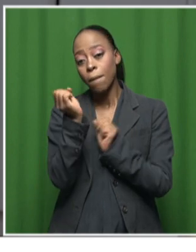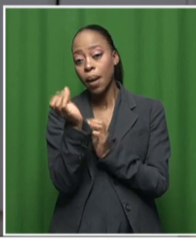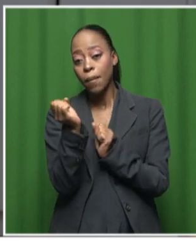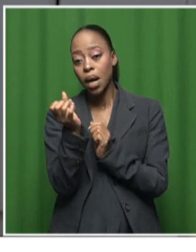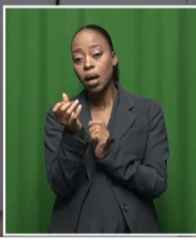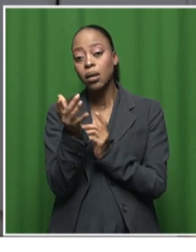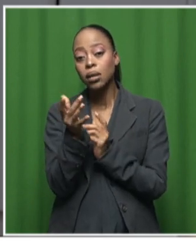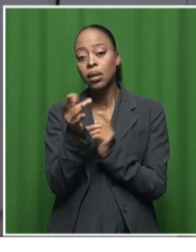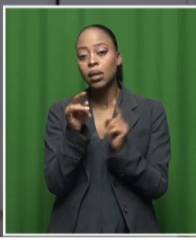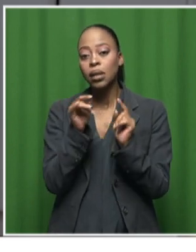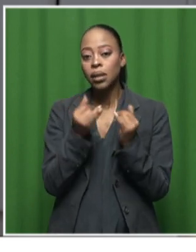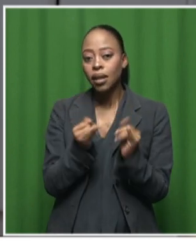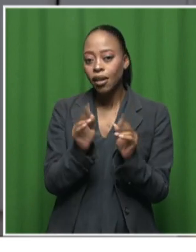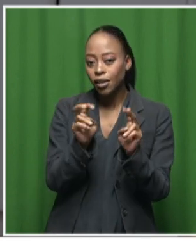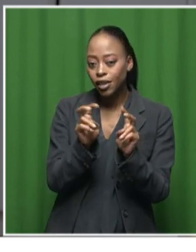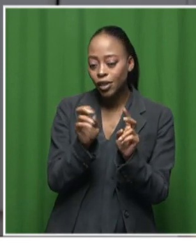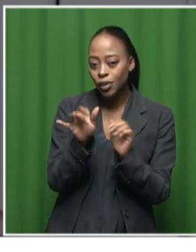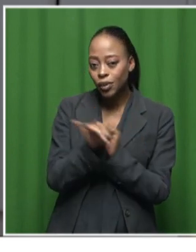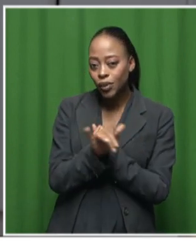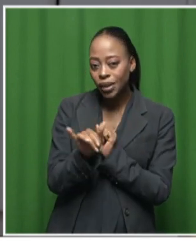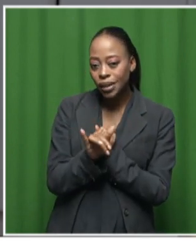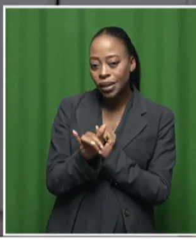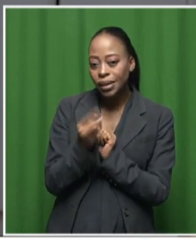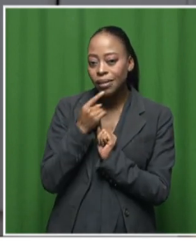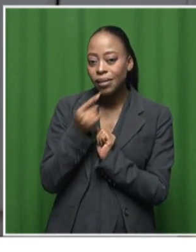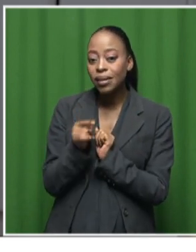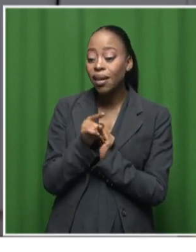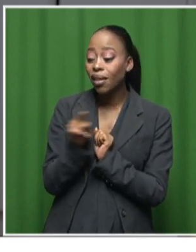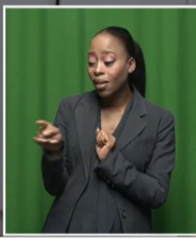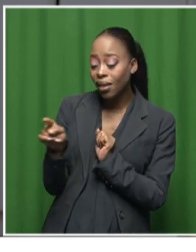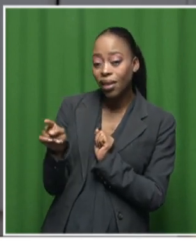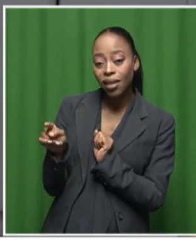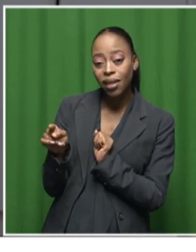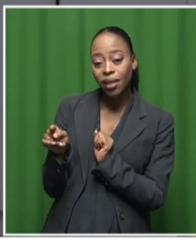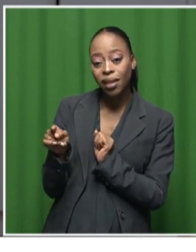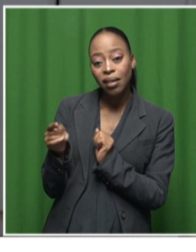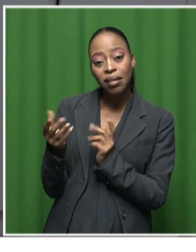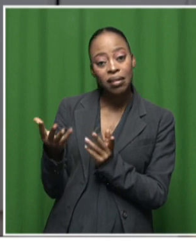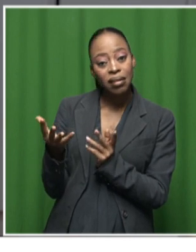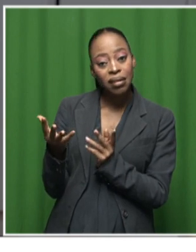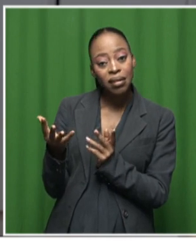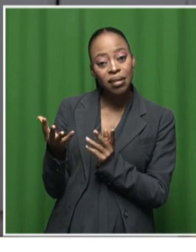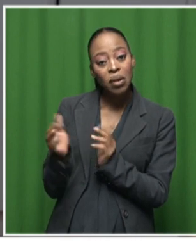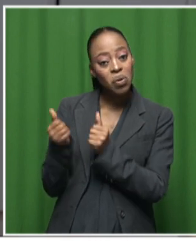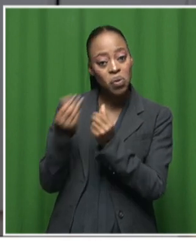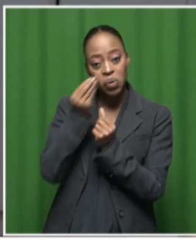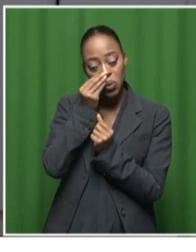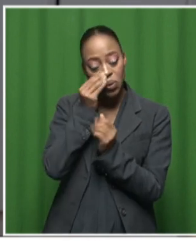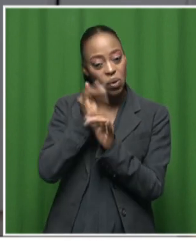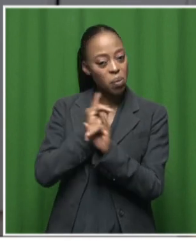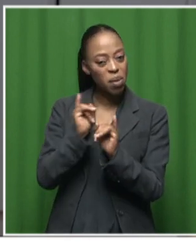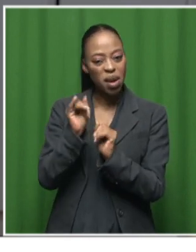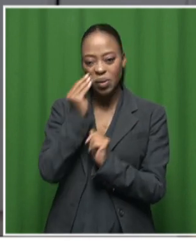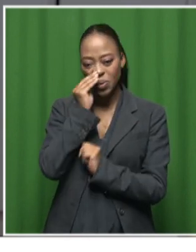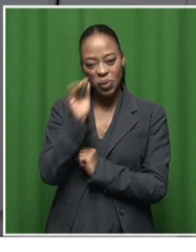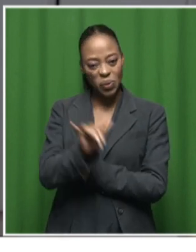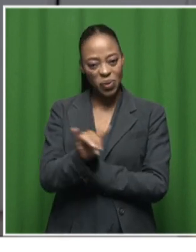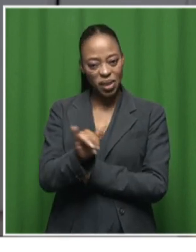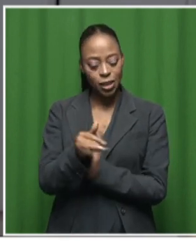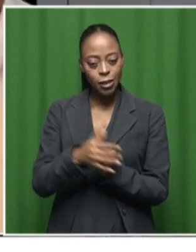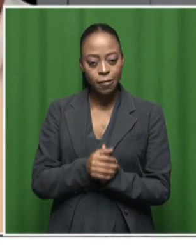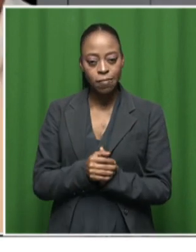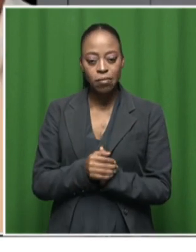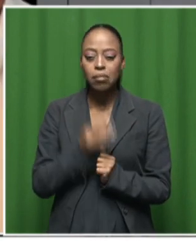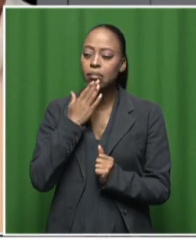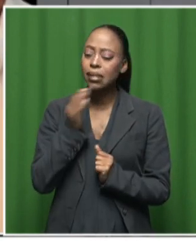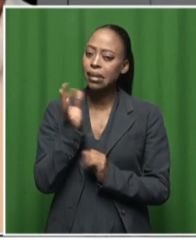real question is in the grand scheme of things, whether this is or isn't really particularly good news. Yeah, perhaps you can